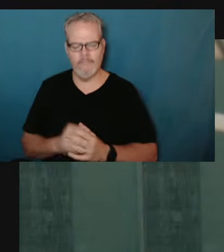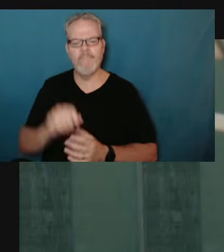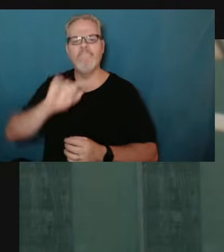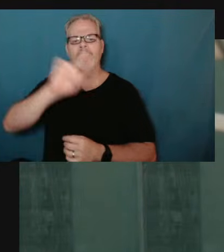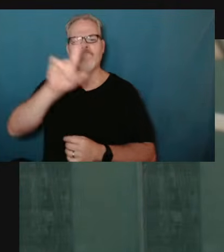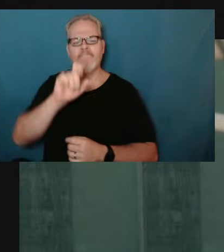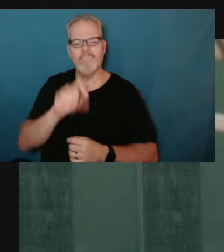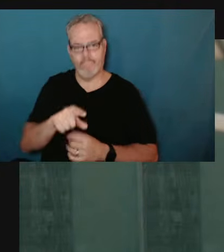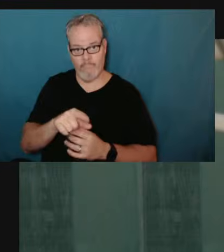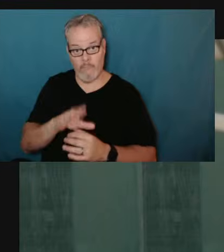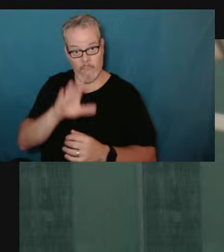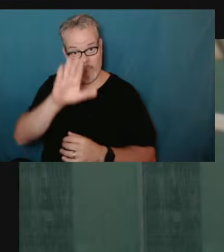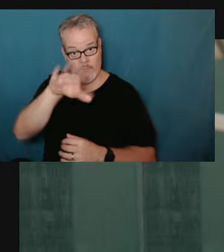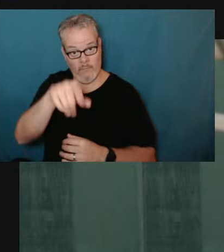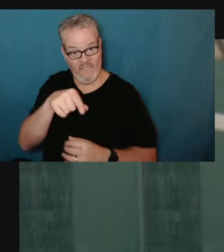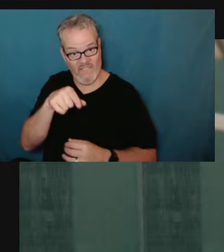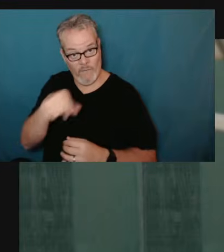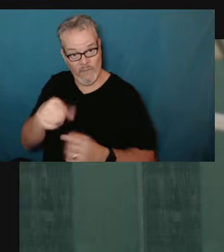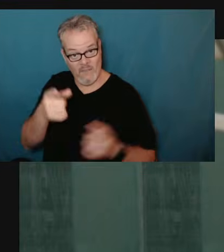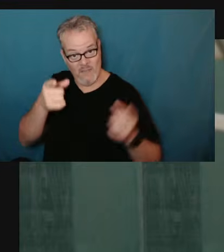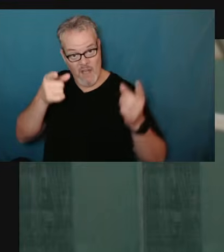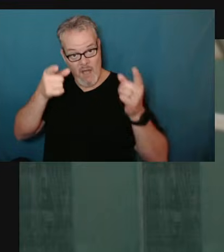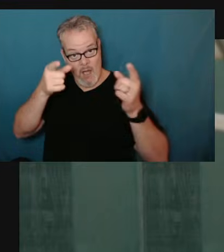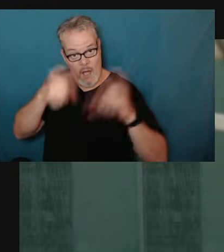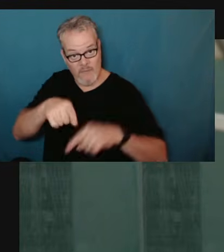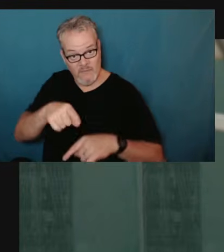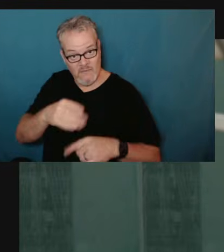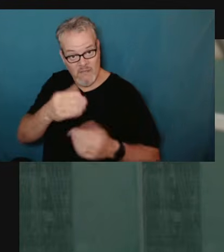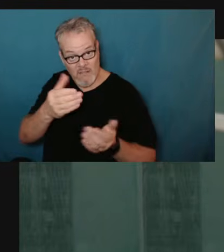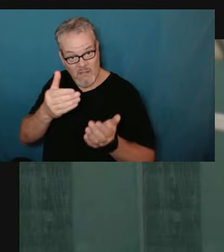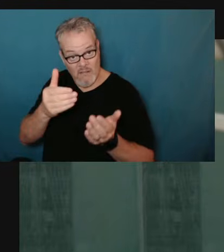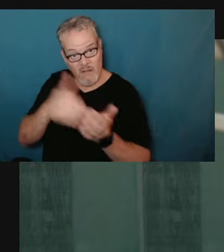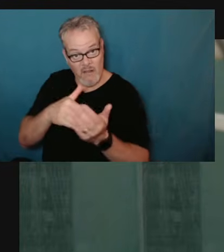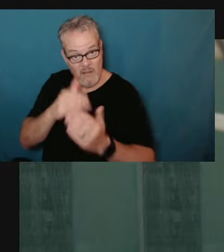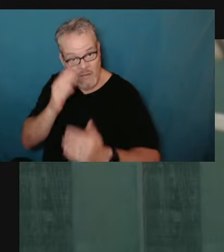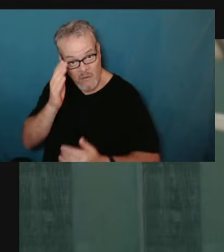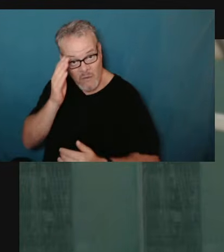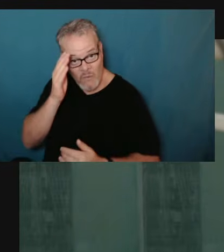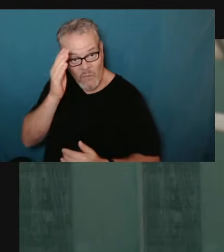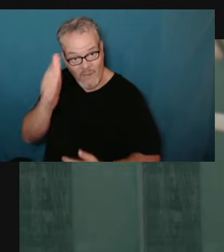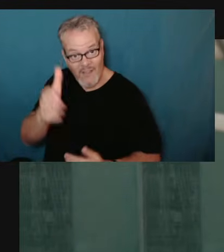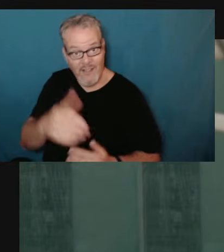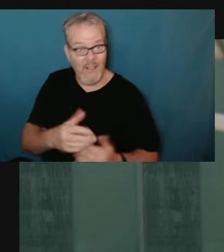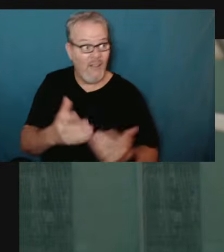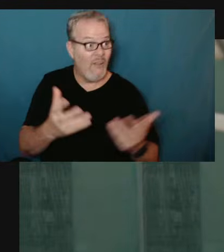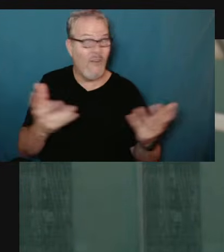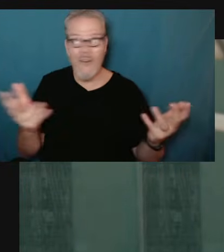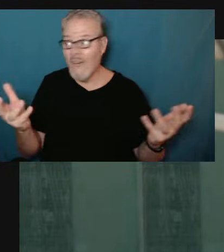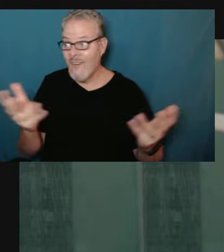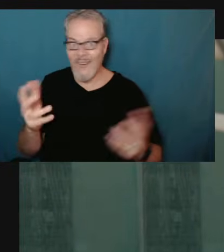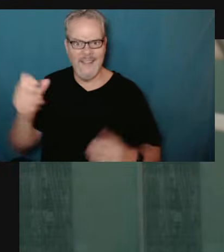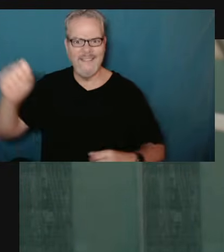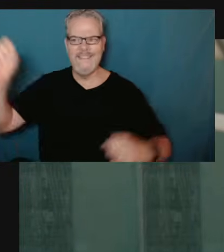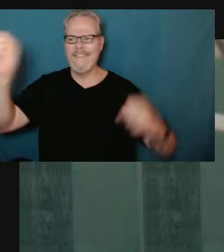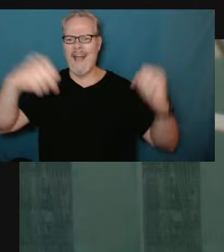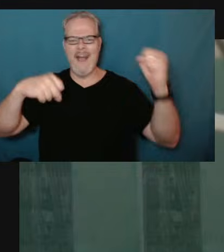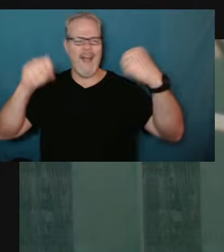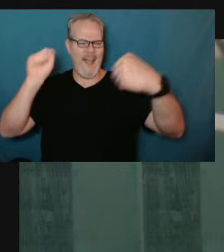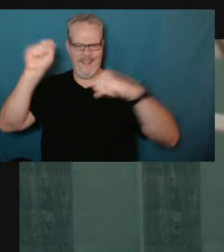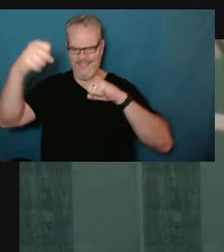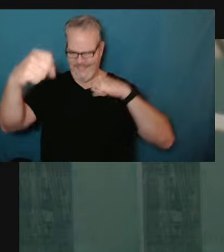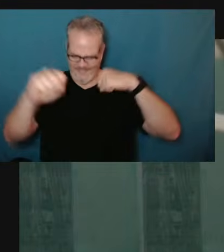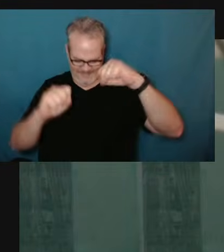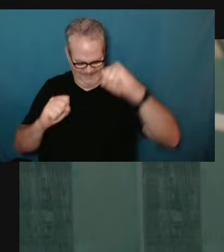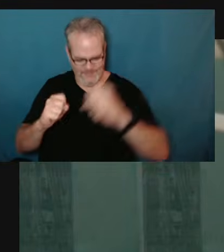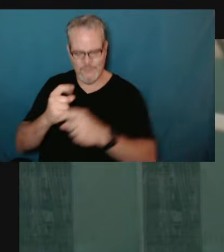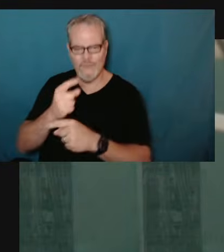Everyone? Yes. Yes. This will happen again. It's happened countless times before. It will happen countless times in the